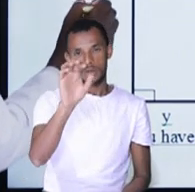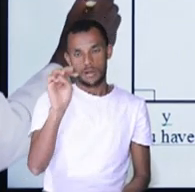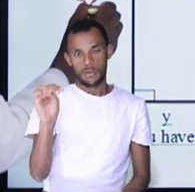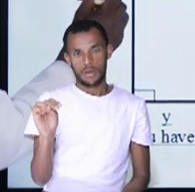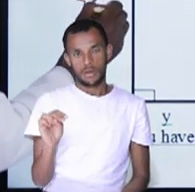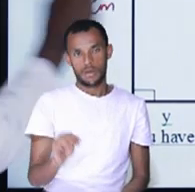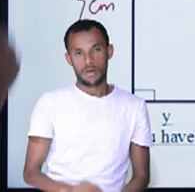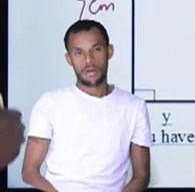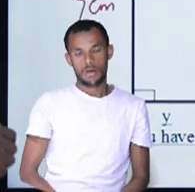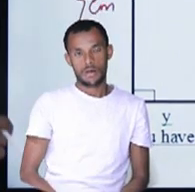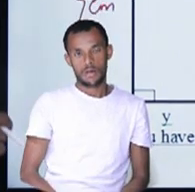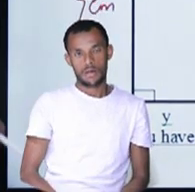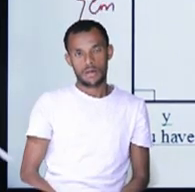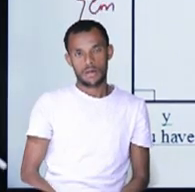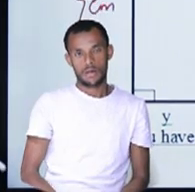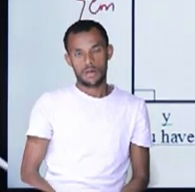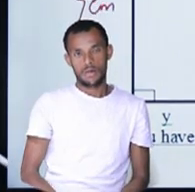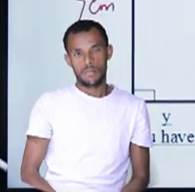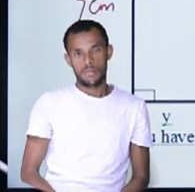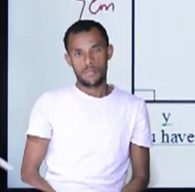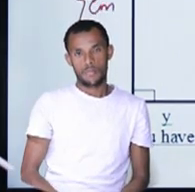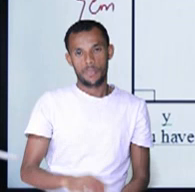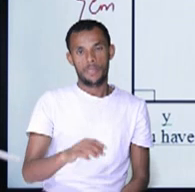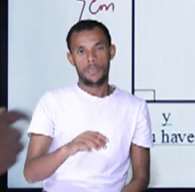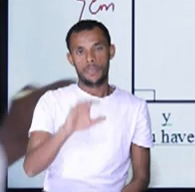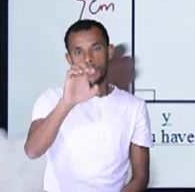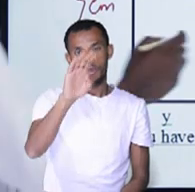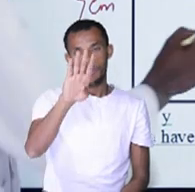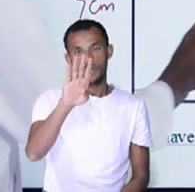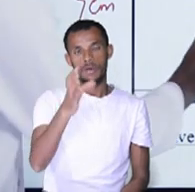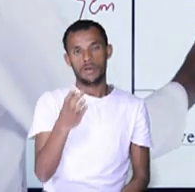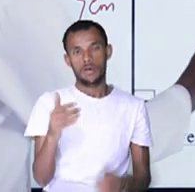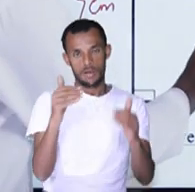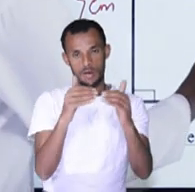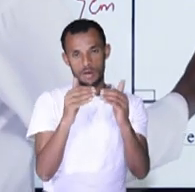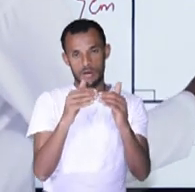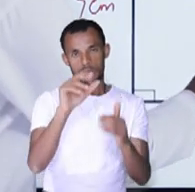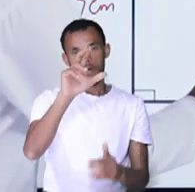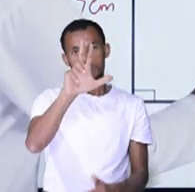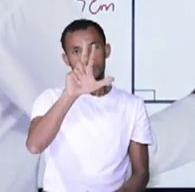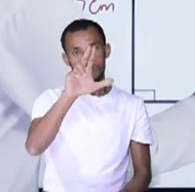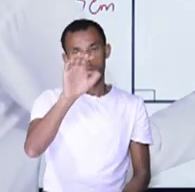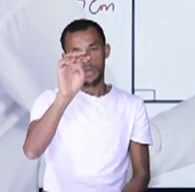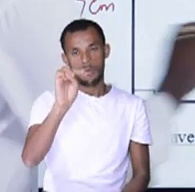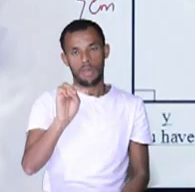centimeter. 9 centimeter. And EB, this is 3